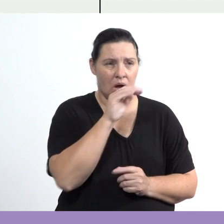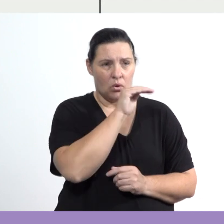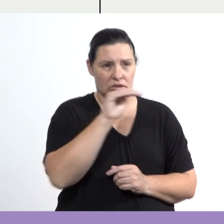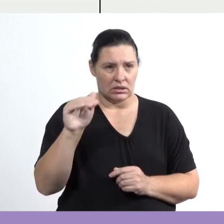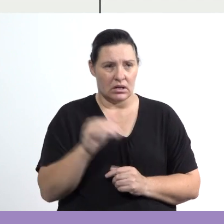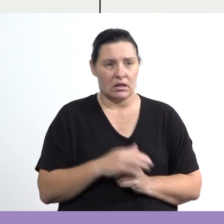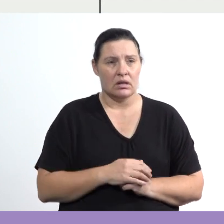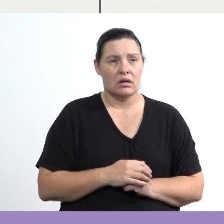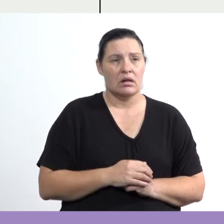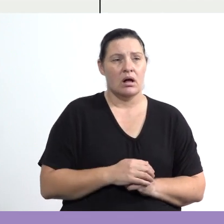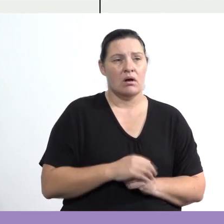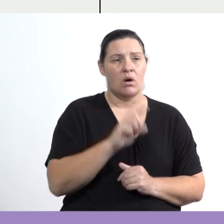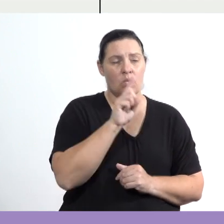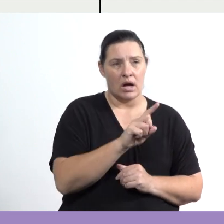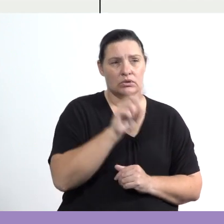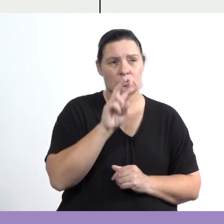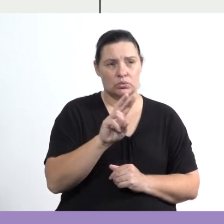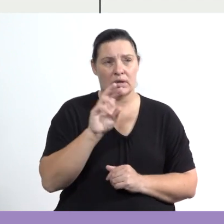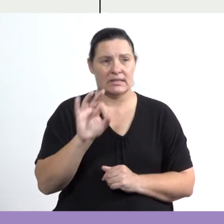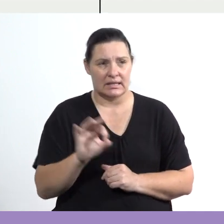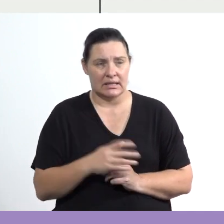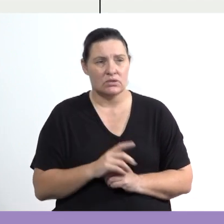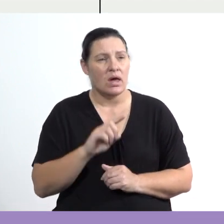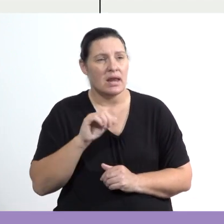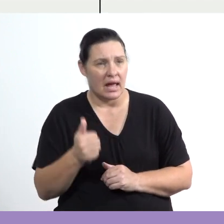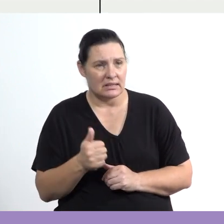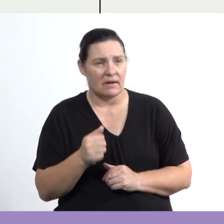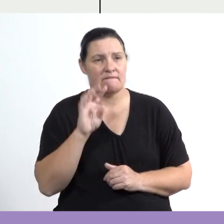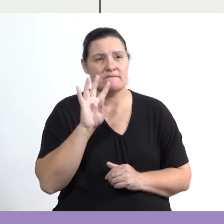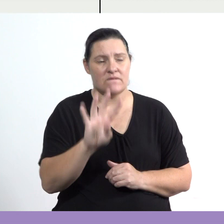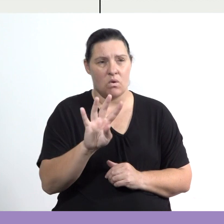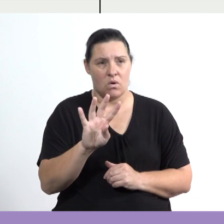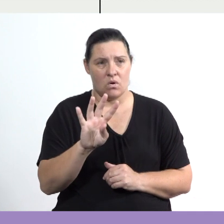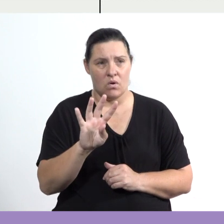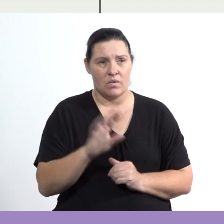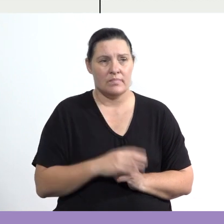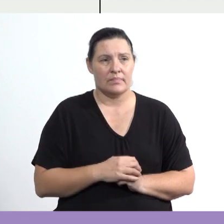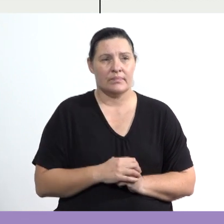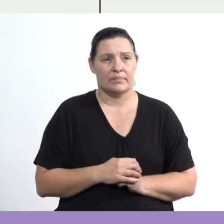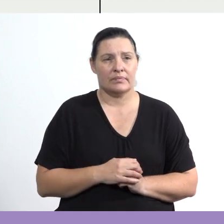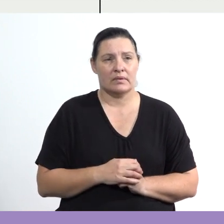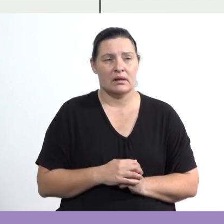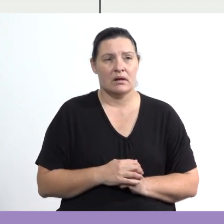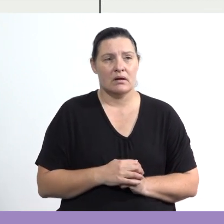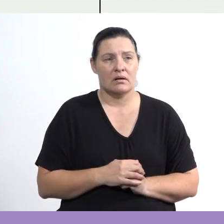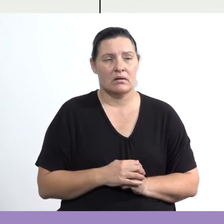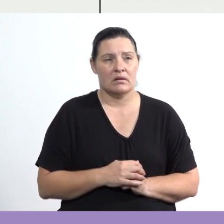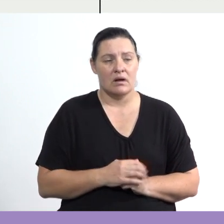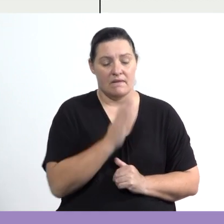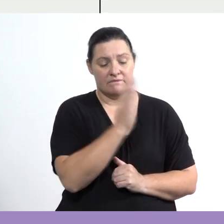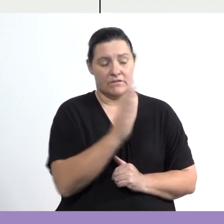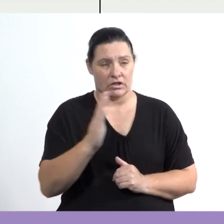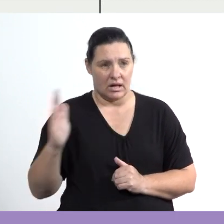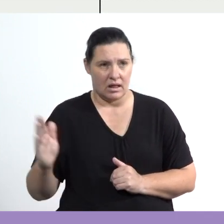at the horizontal sticks, it's 1, 2, and 3. So the next one will have 4 horizontal sticks. When we look at